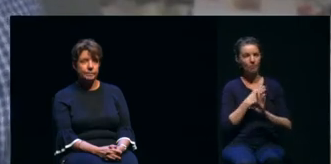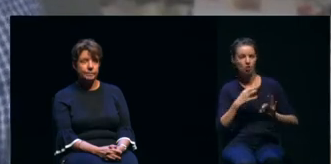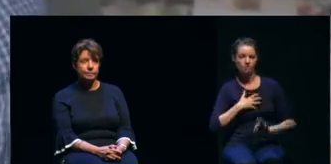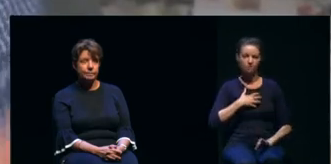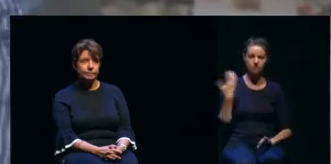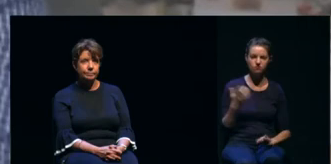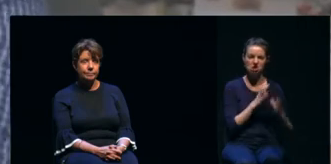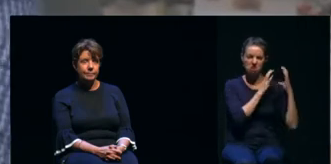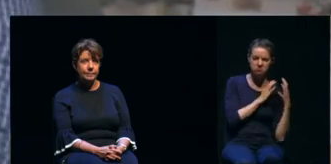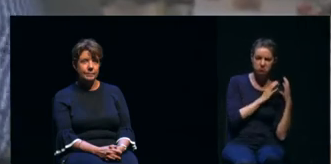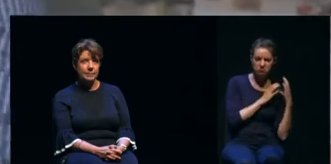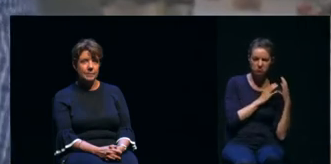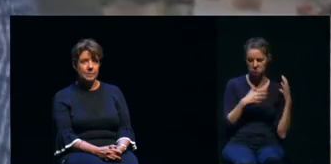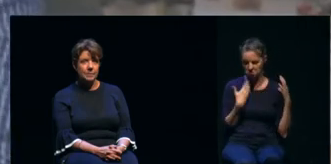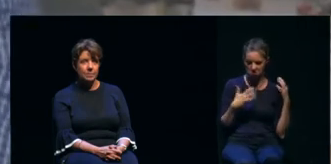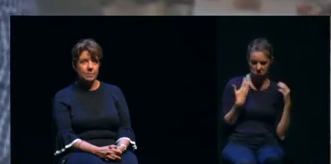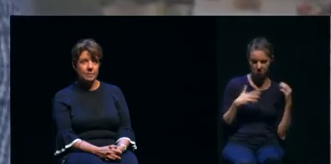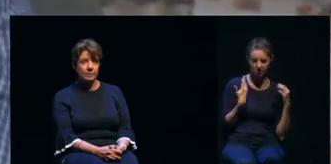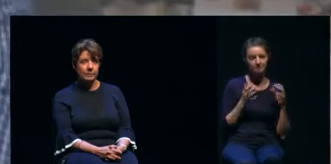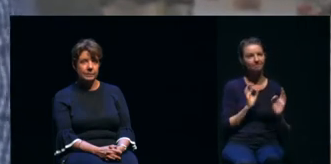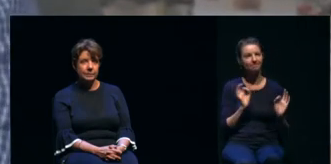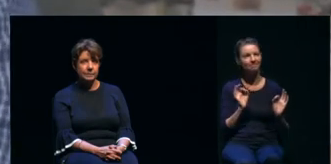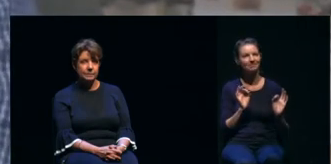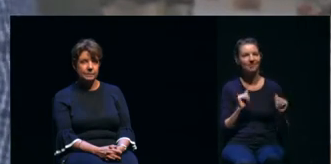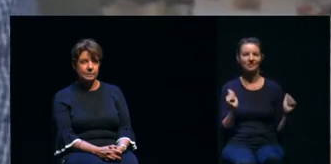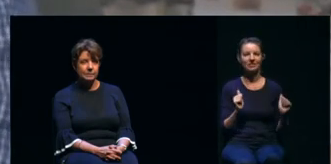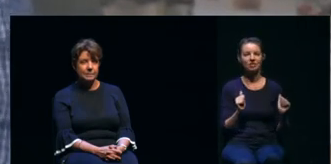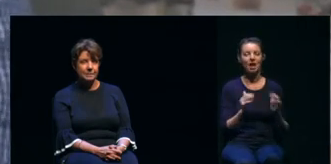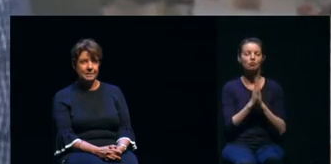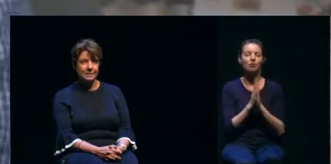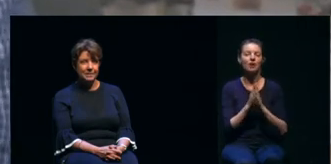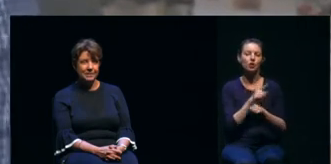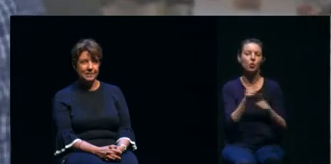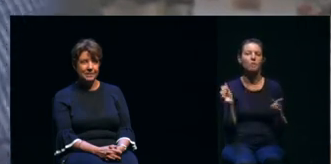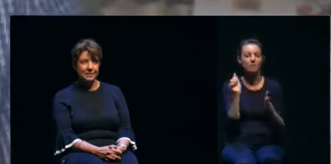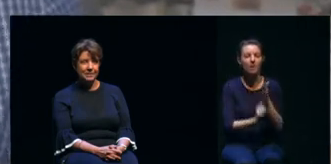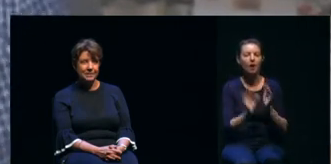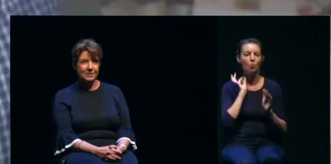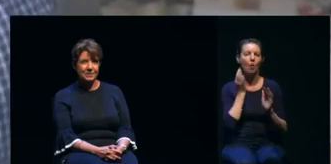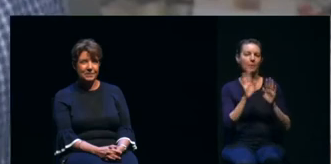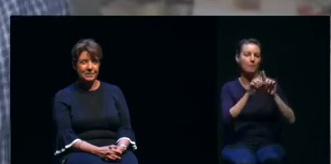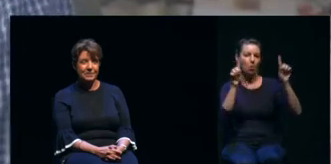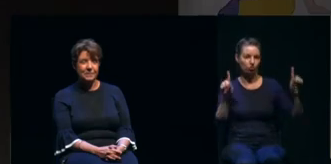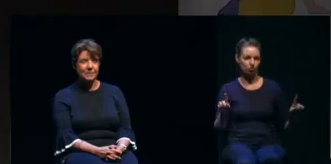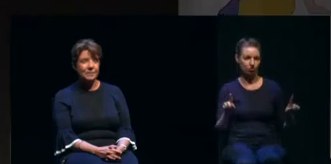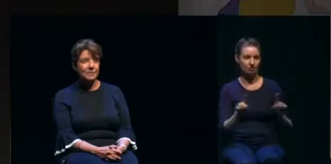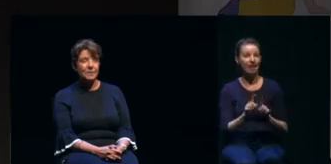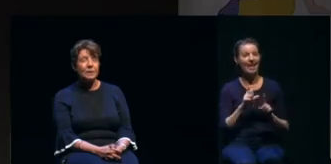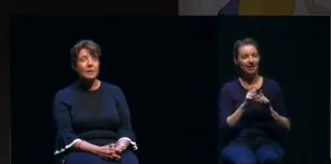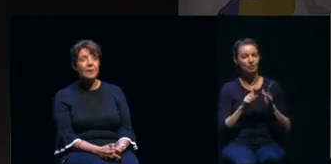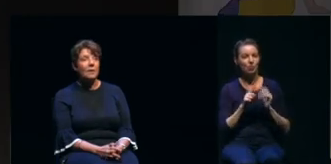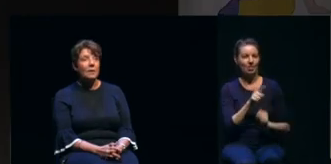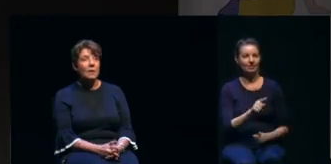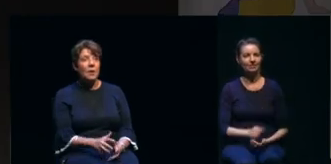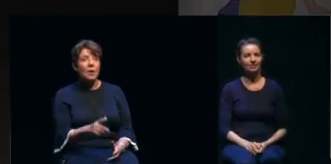martyrdom anymore. And I pray you all get a whiteboard and do this. It is life-changing. Is one of the tasks on it pick